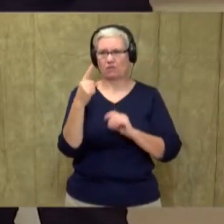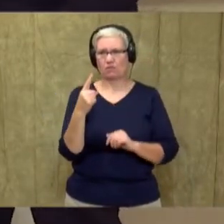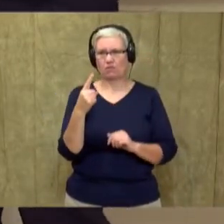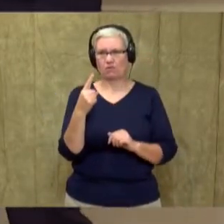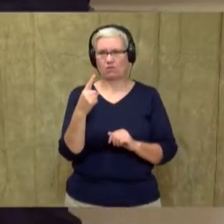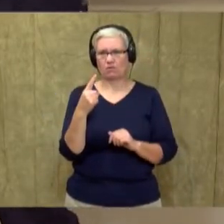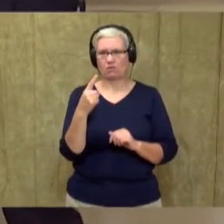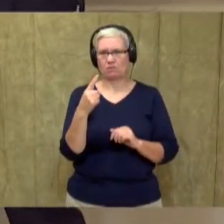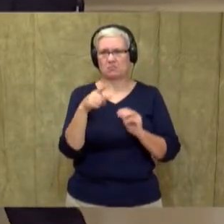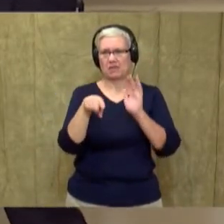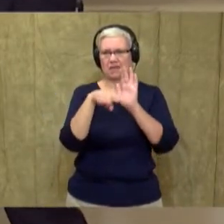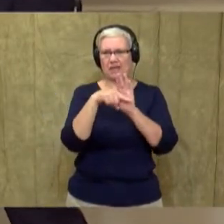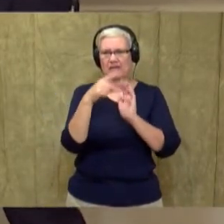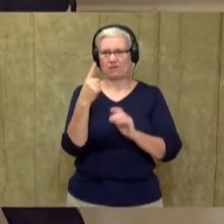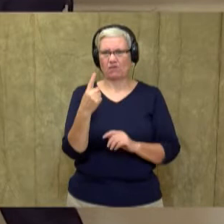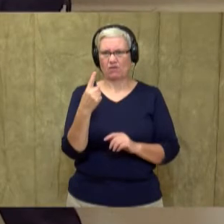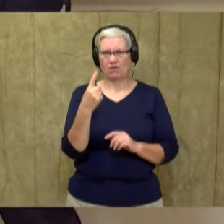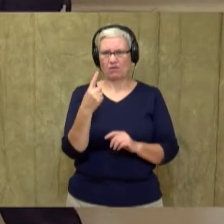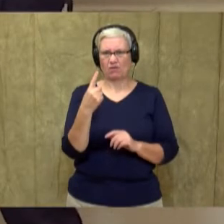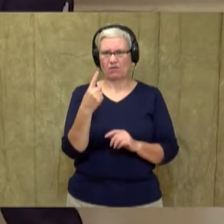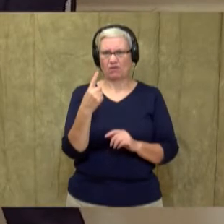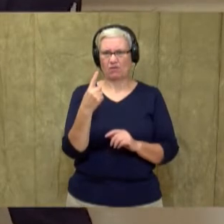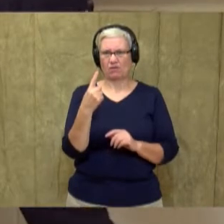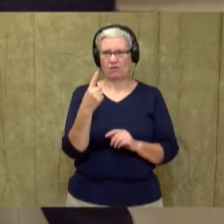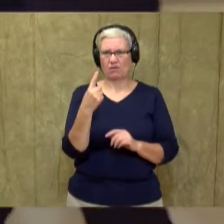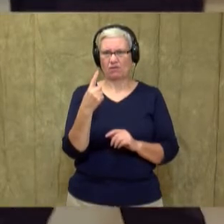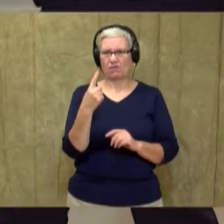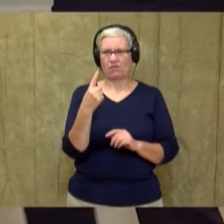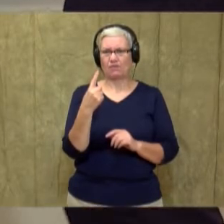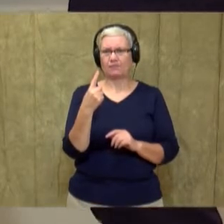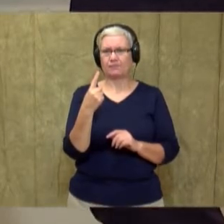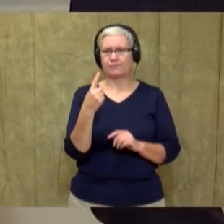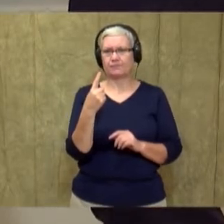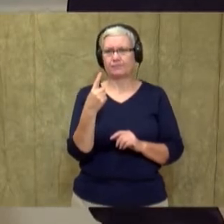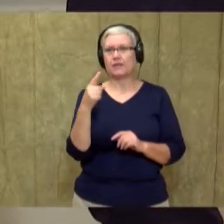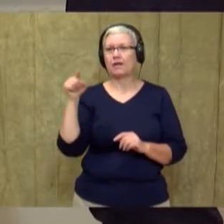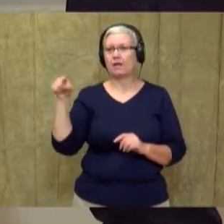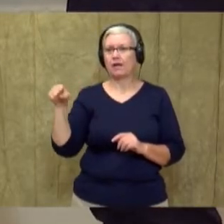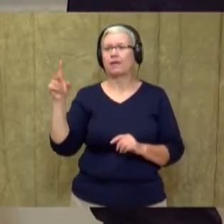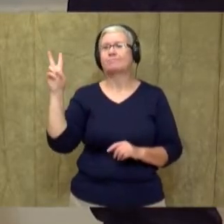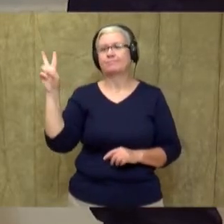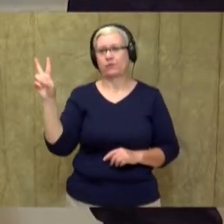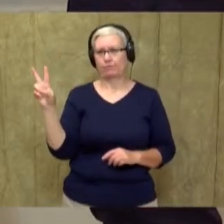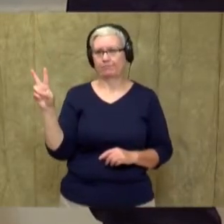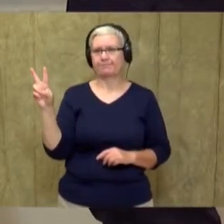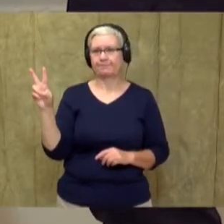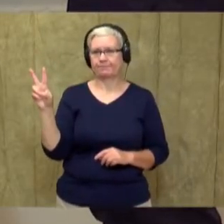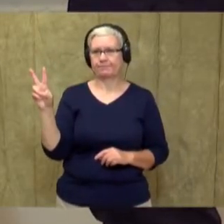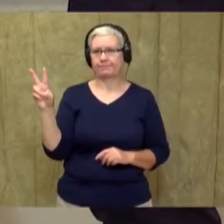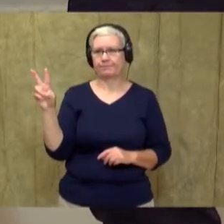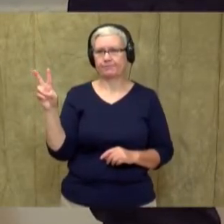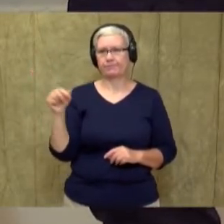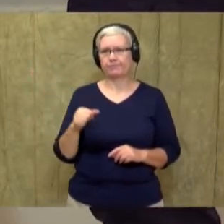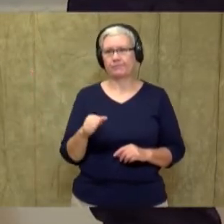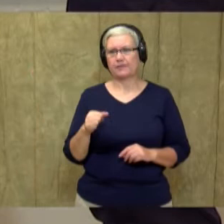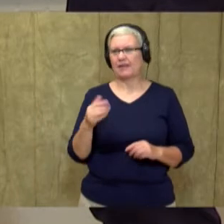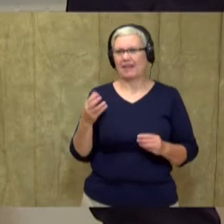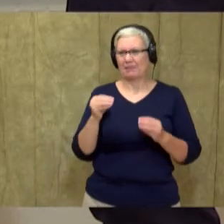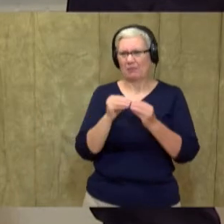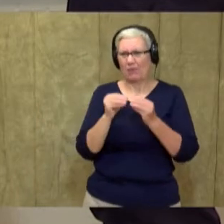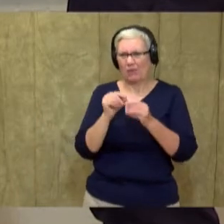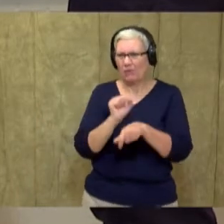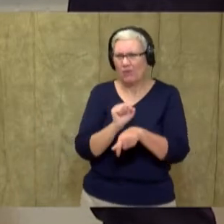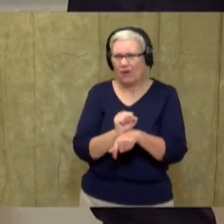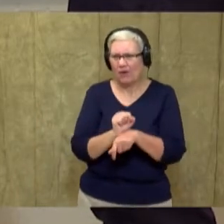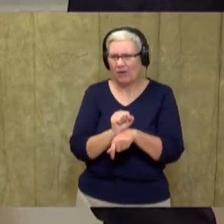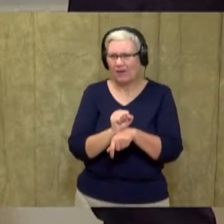going over to -1, then I also see that this value here is going to be a 2. But I don't have to do any more work to try and find